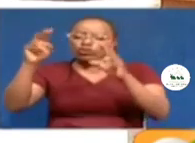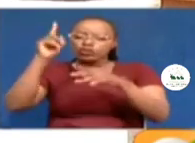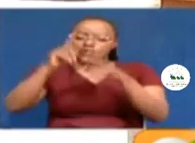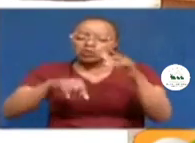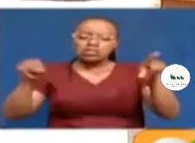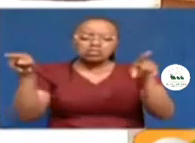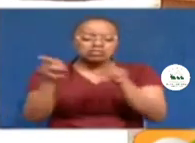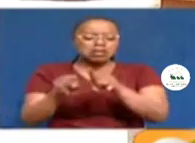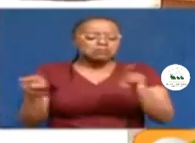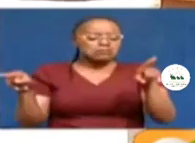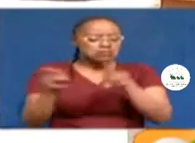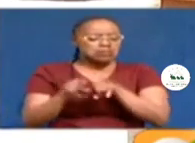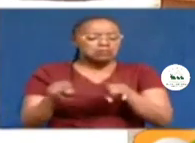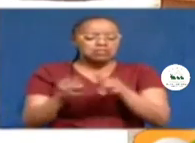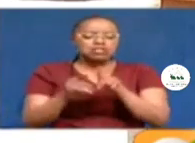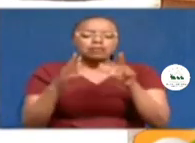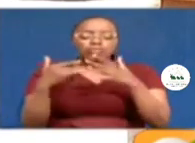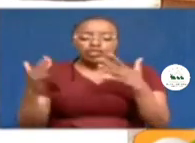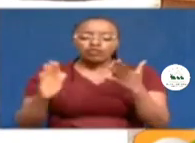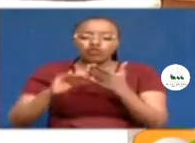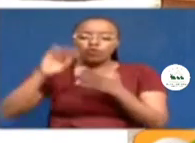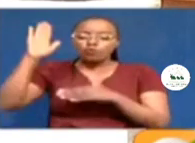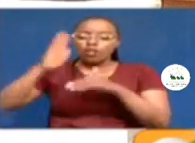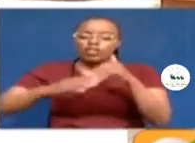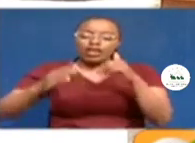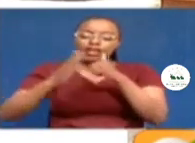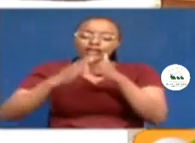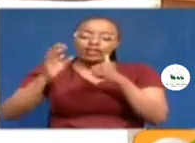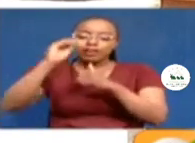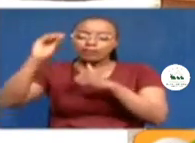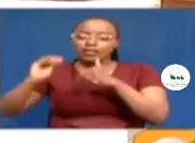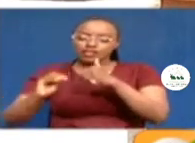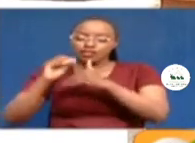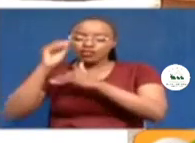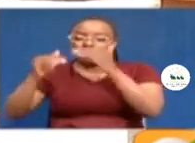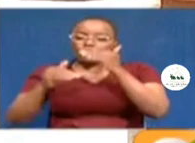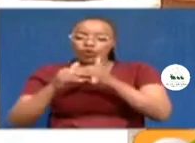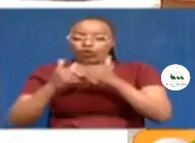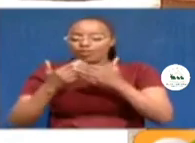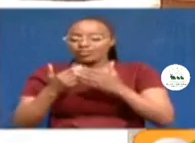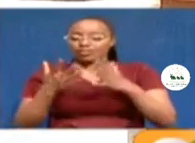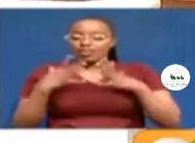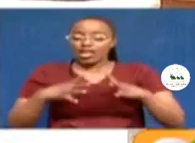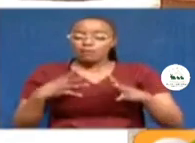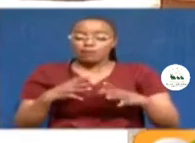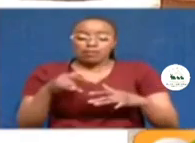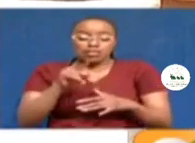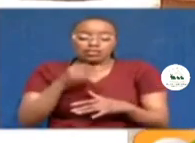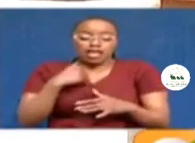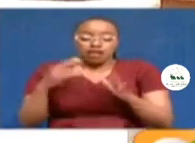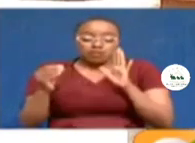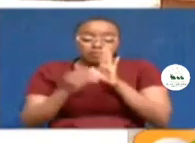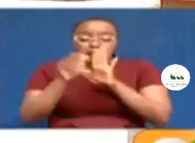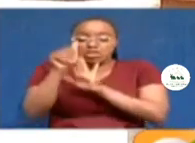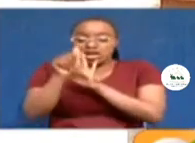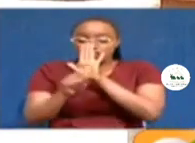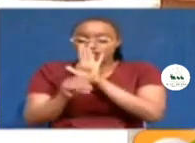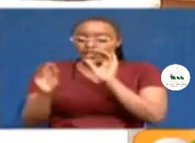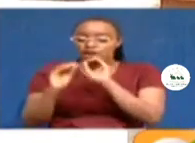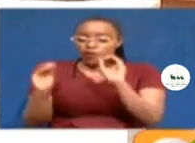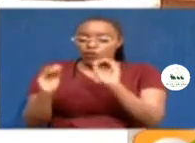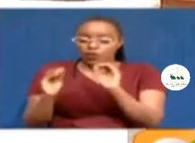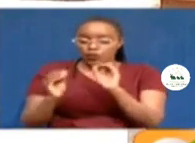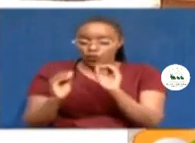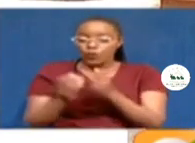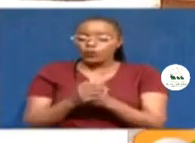the same thing for more than 90% of the times. They don't set agenda, as Barack will articulate